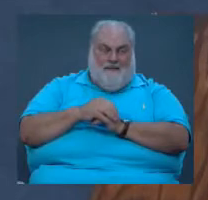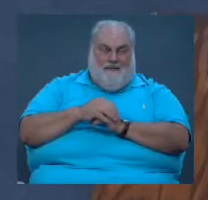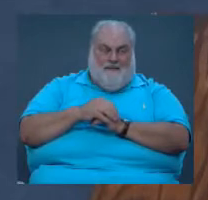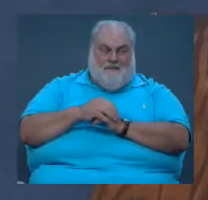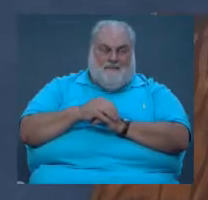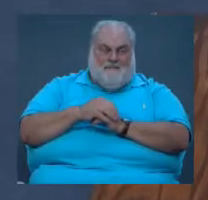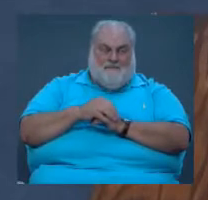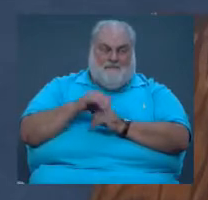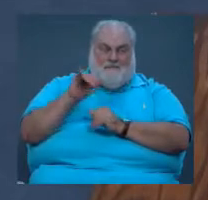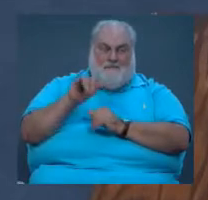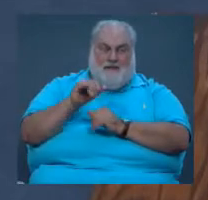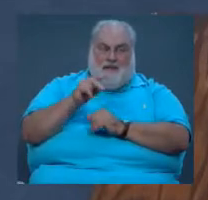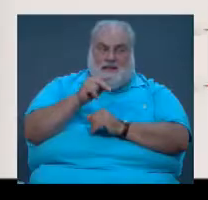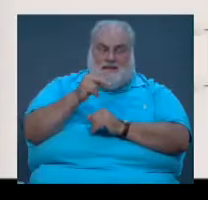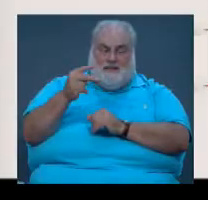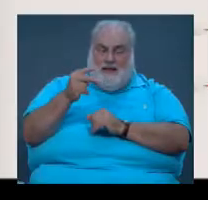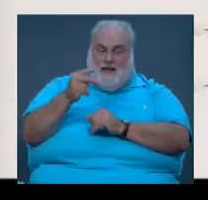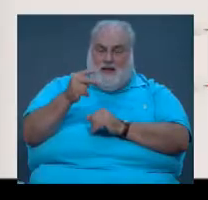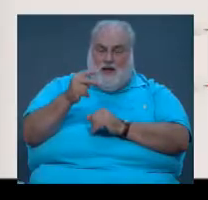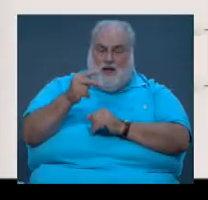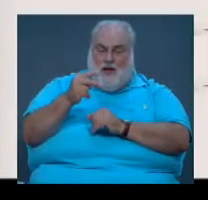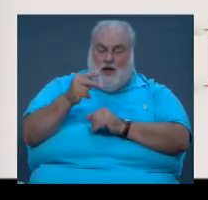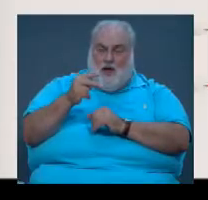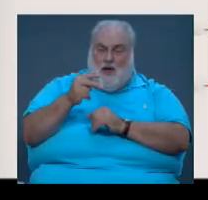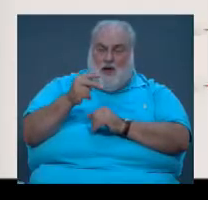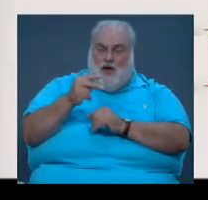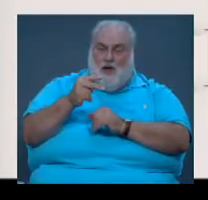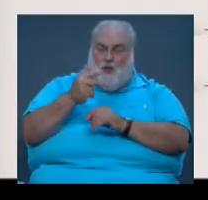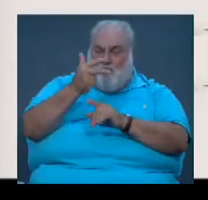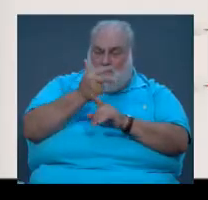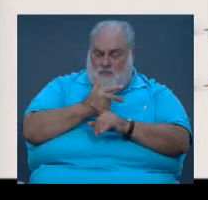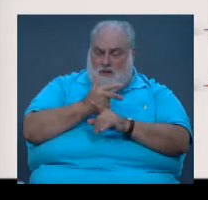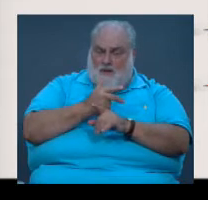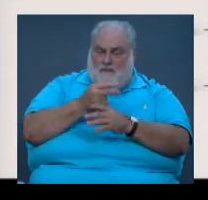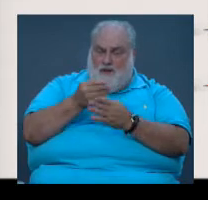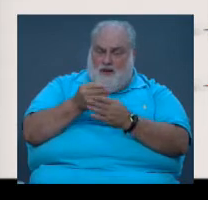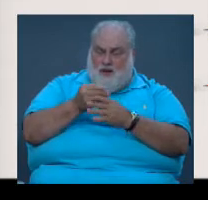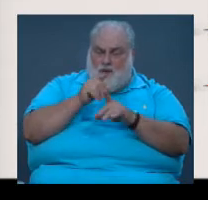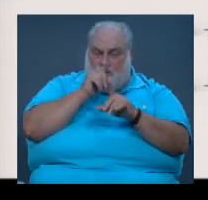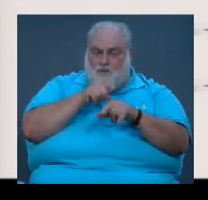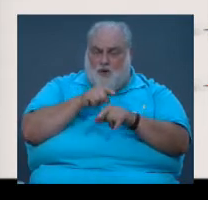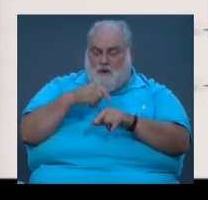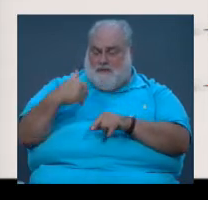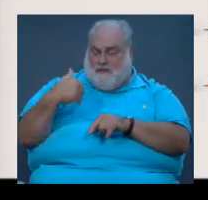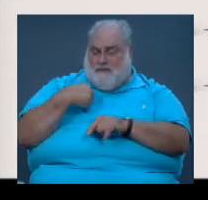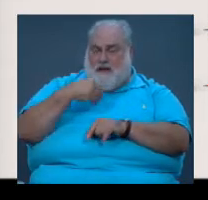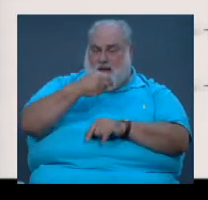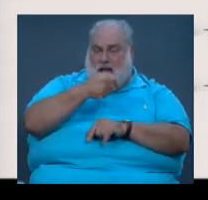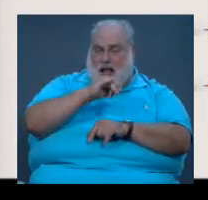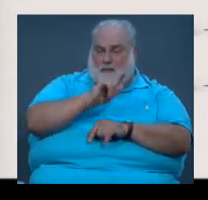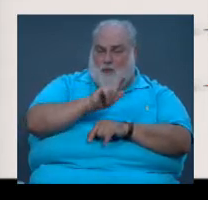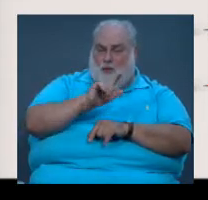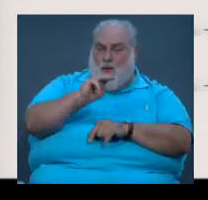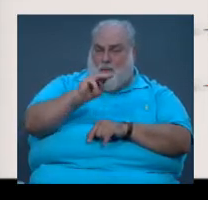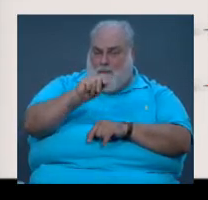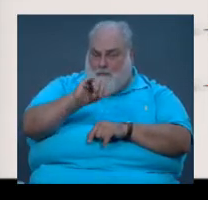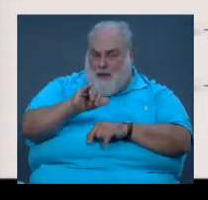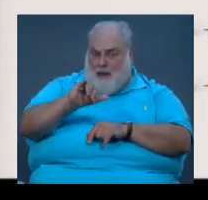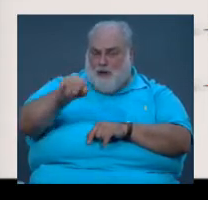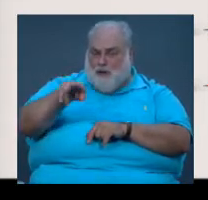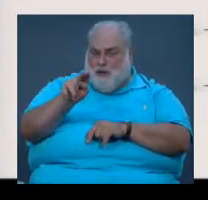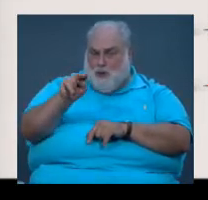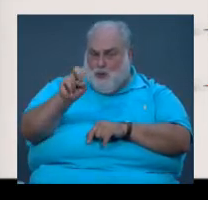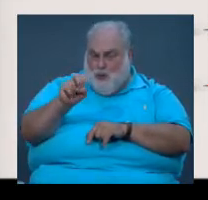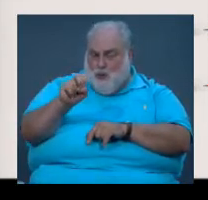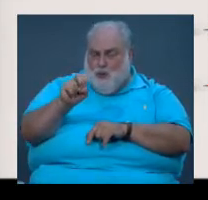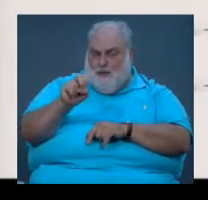Again, this is the second quarter financial report. So you can see that in April, May, and June, the